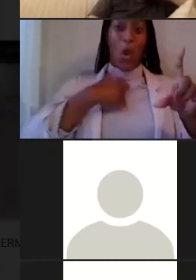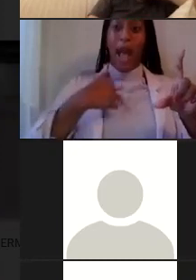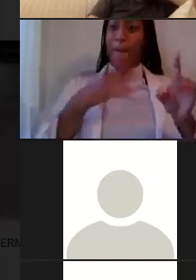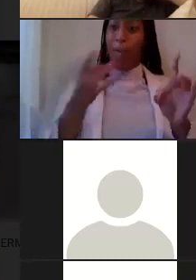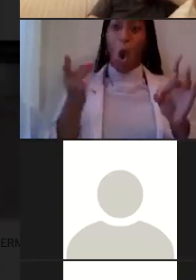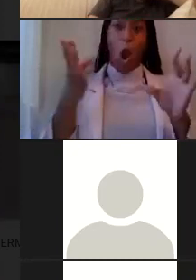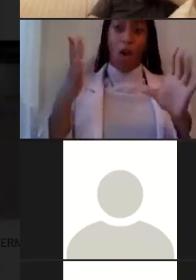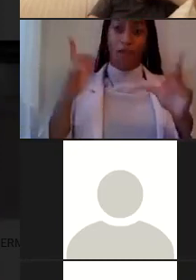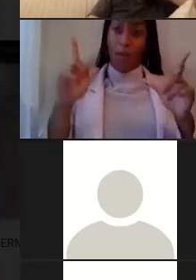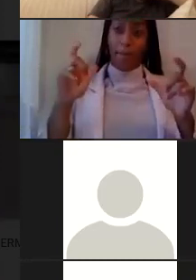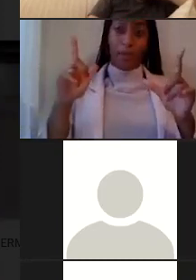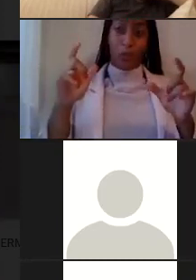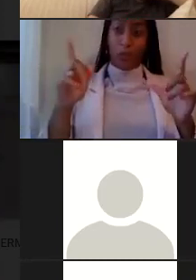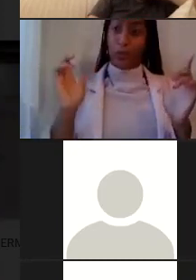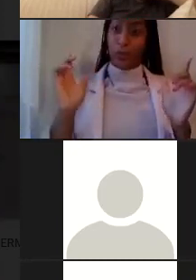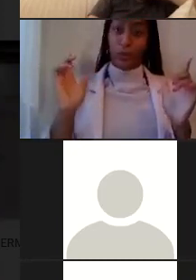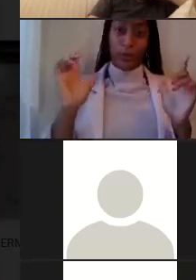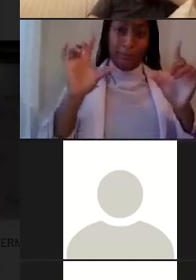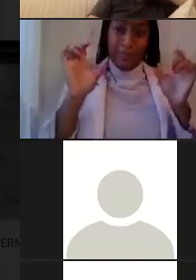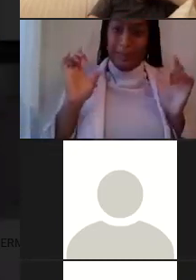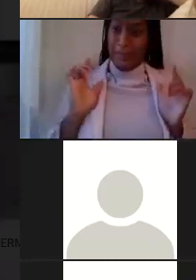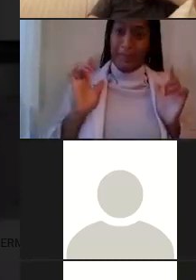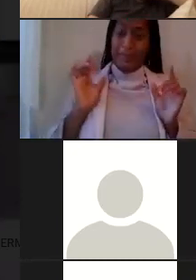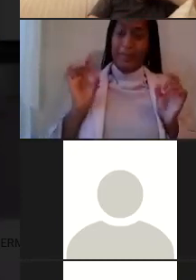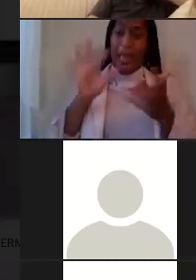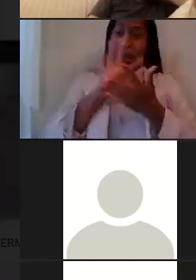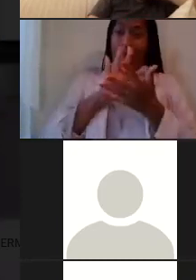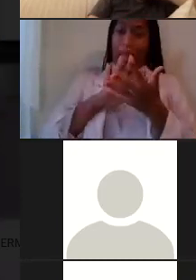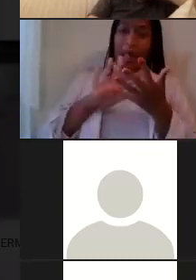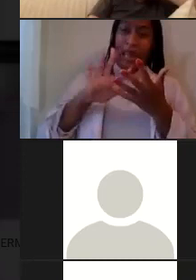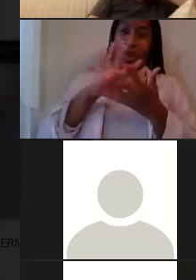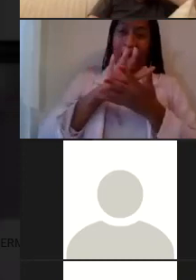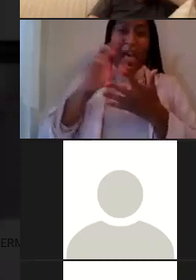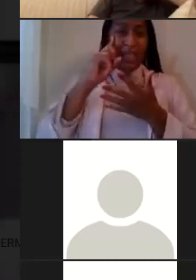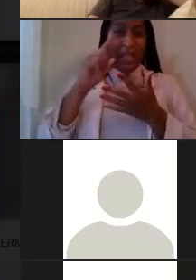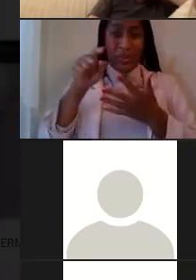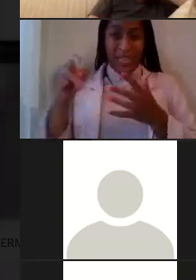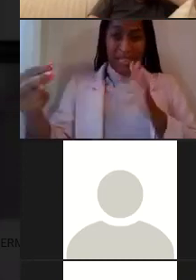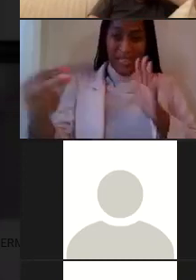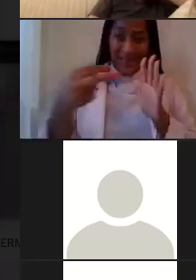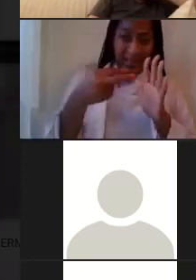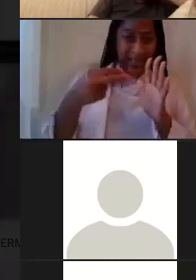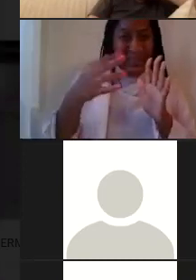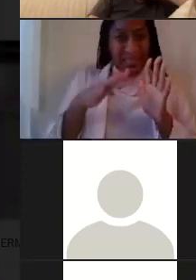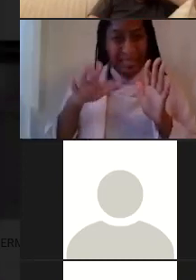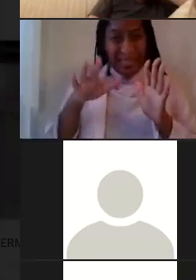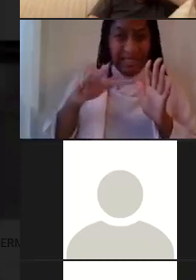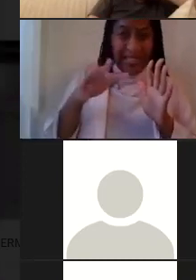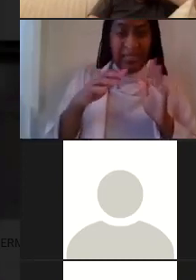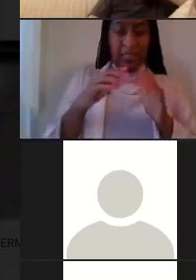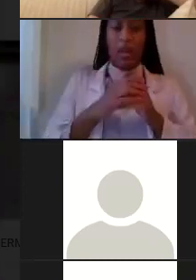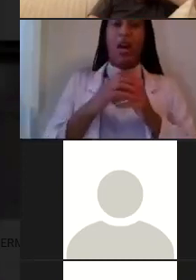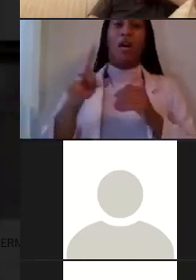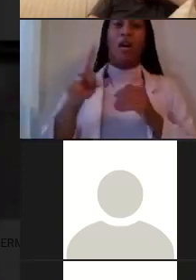so the first part of my screen is a little bit blurry, but I think you can make it out. So the first step that we're gonna do is we have